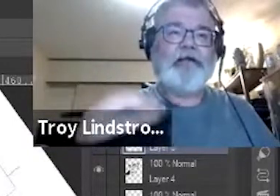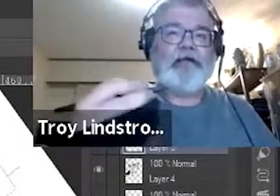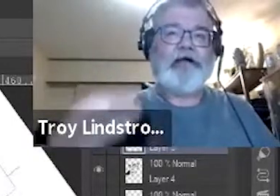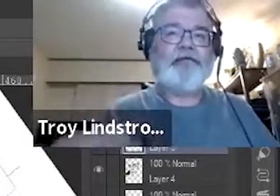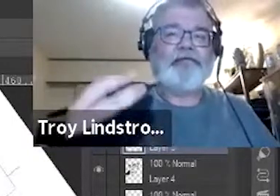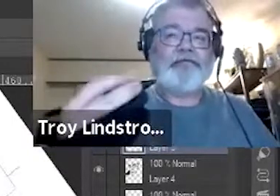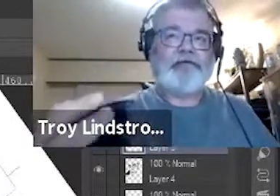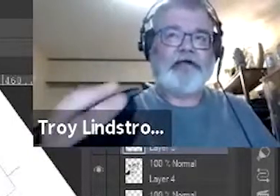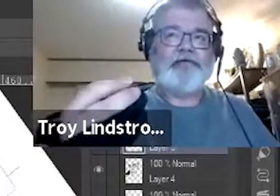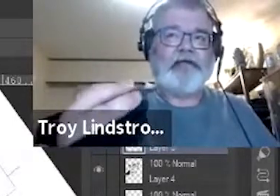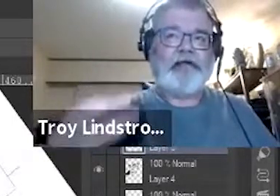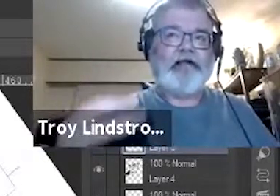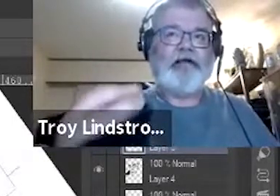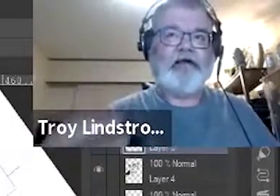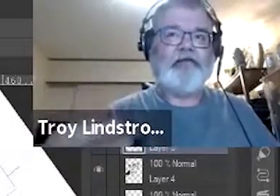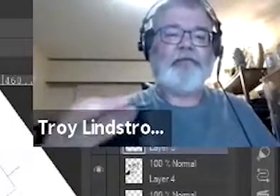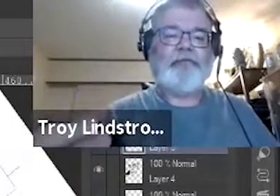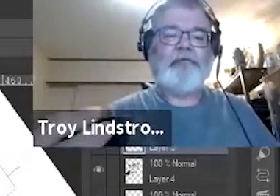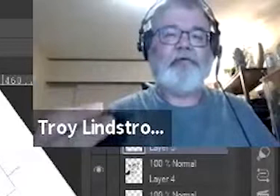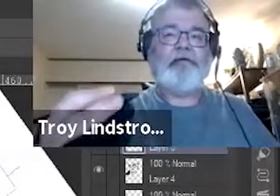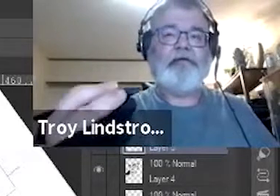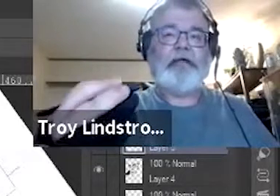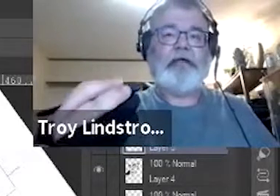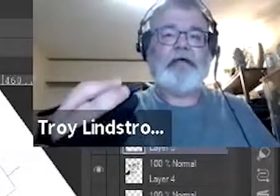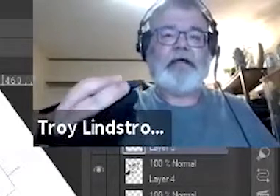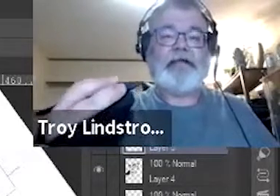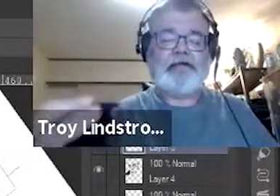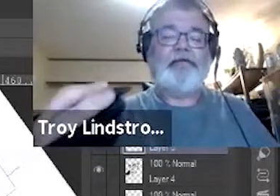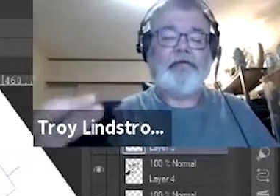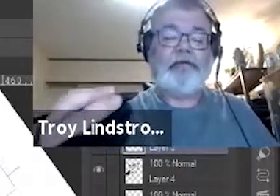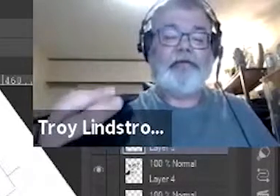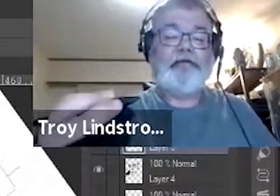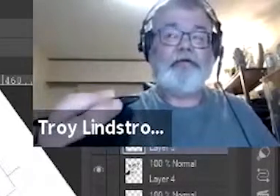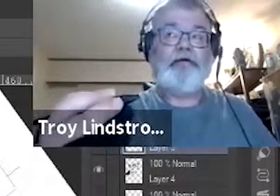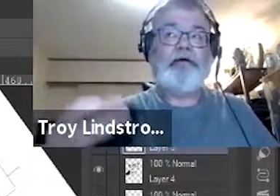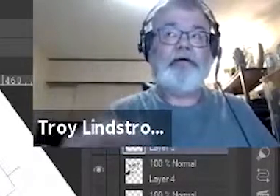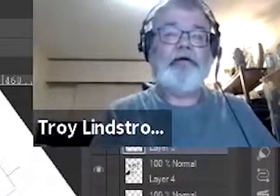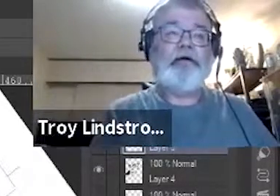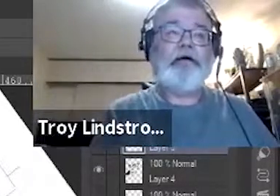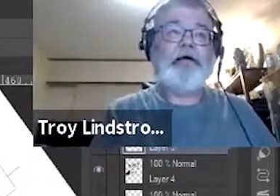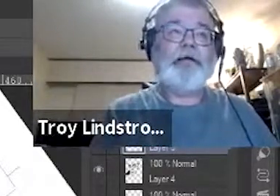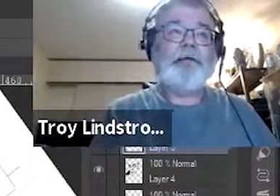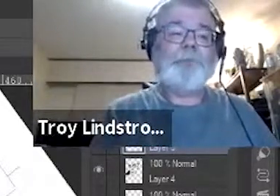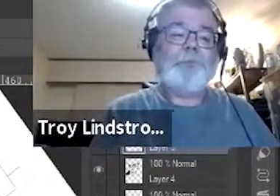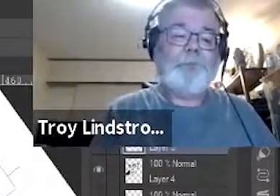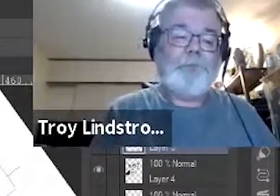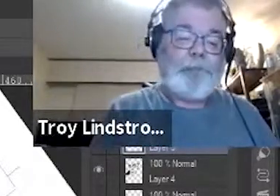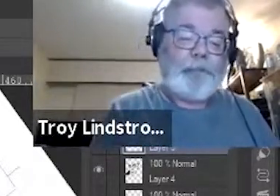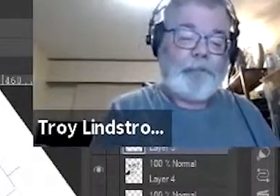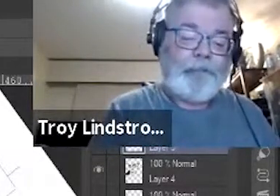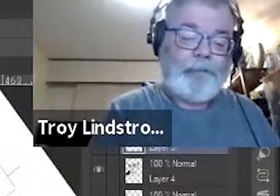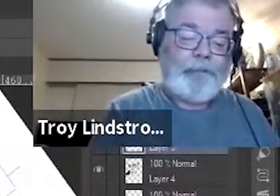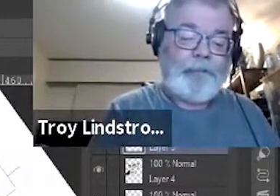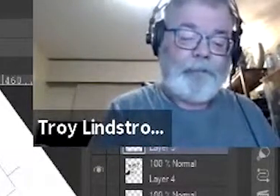saved me a lot of the stress that a lot of other people had to deal with. Um,